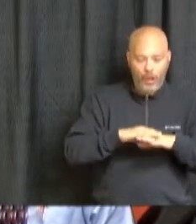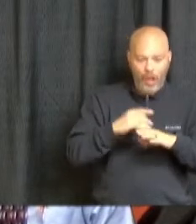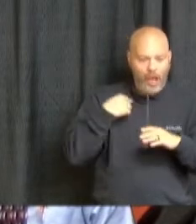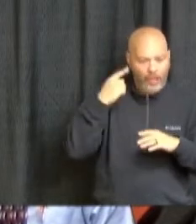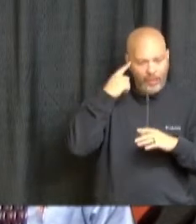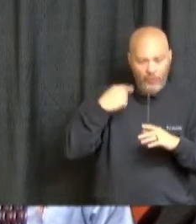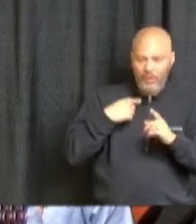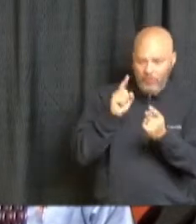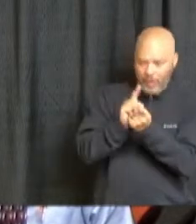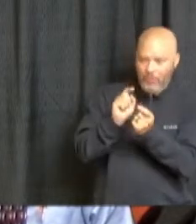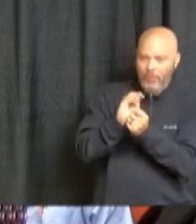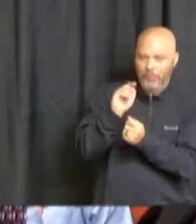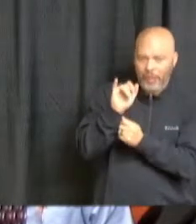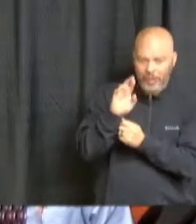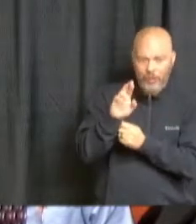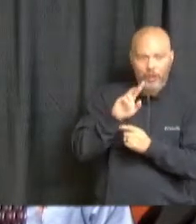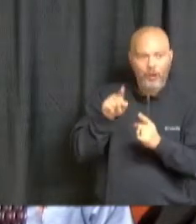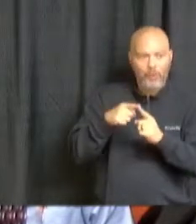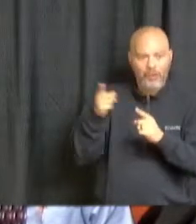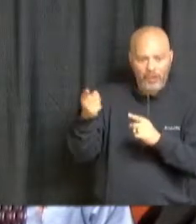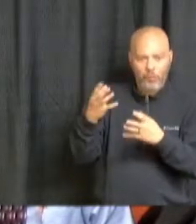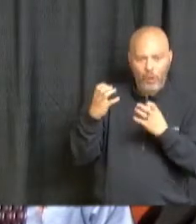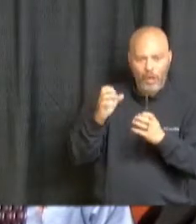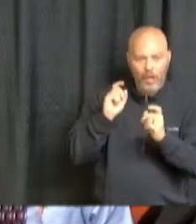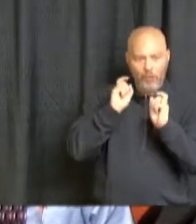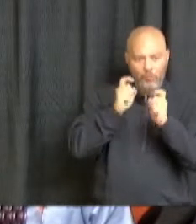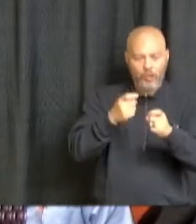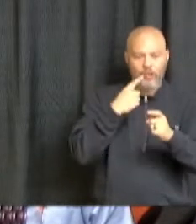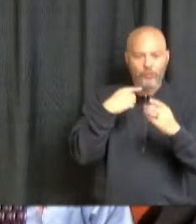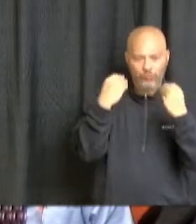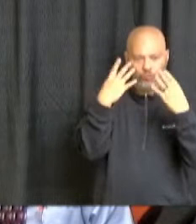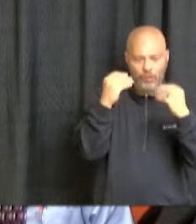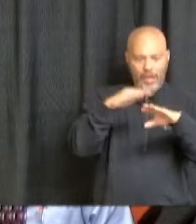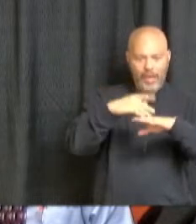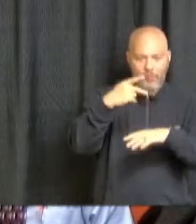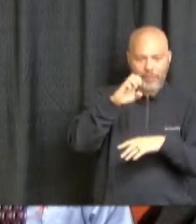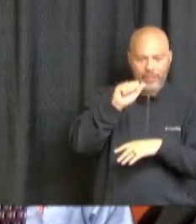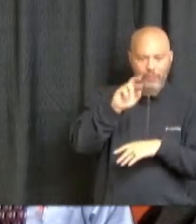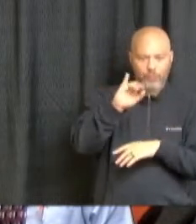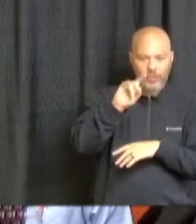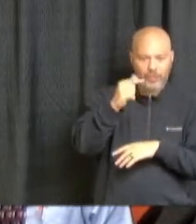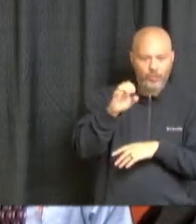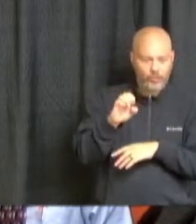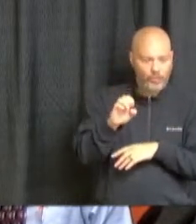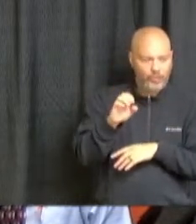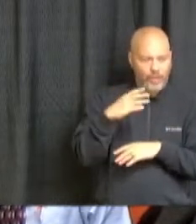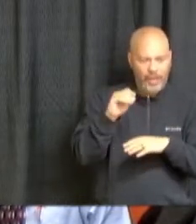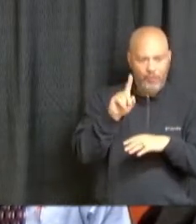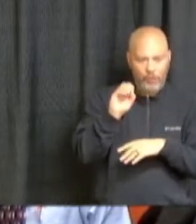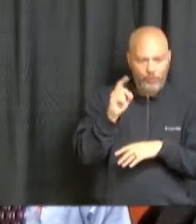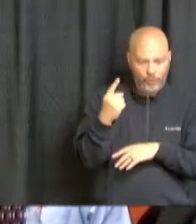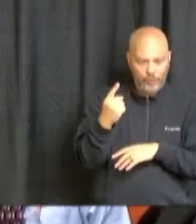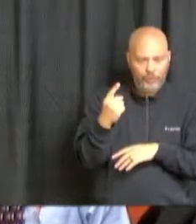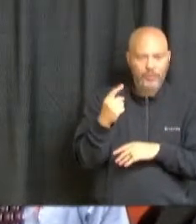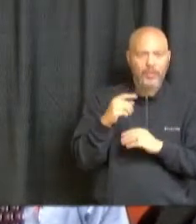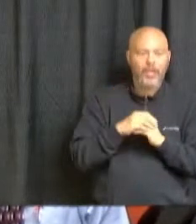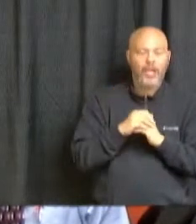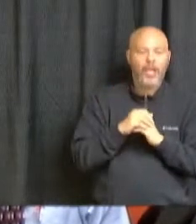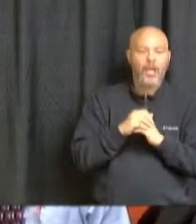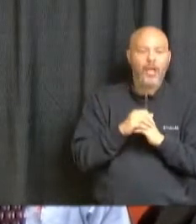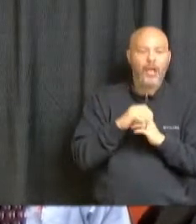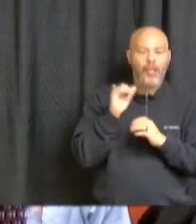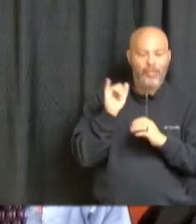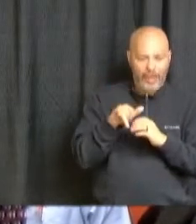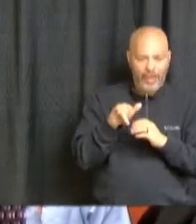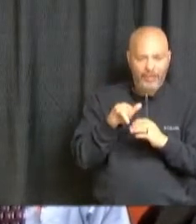think we've met with the mayor about them wanting to put a traffic light there at Pea Ridge and 101st.